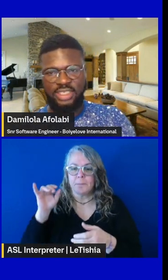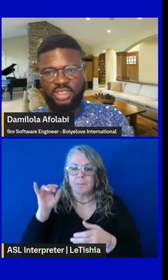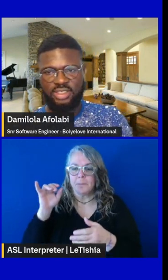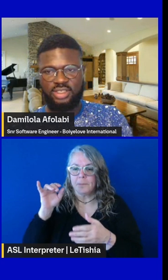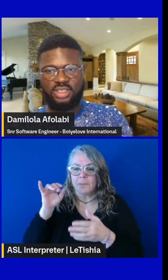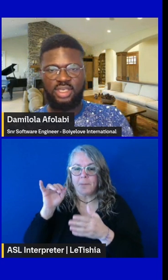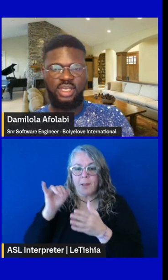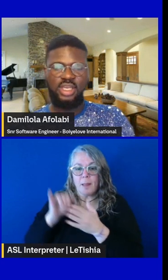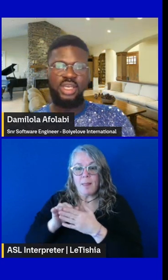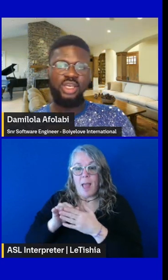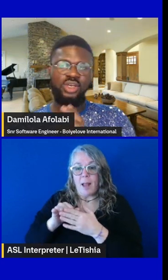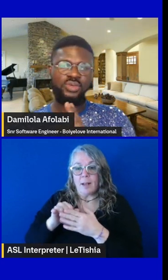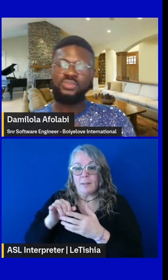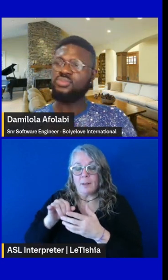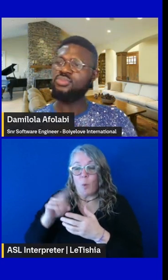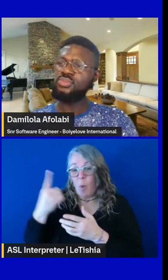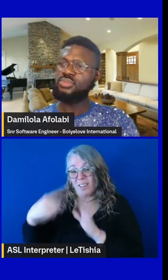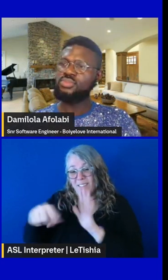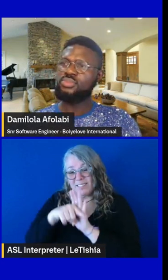console intentions.